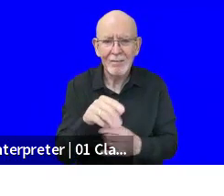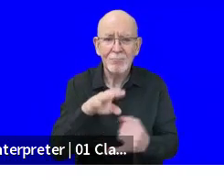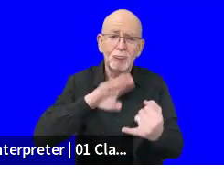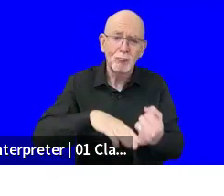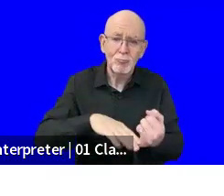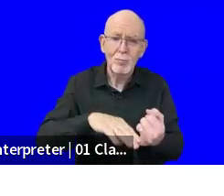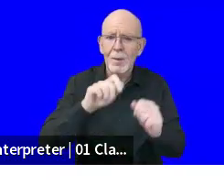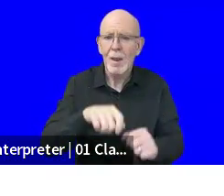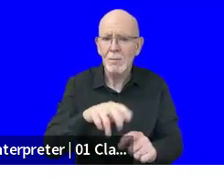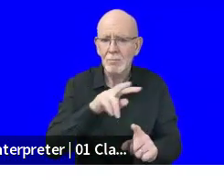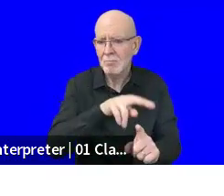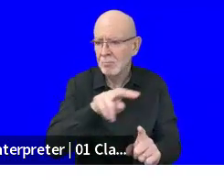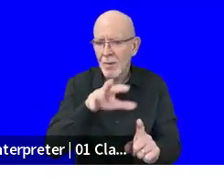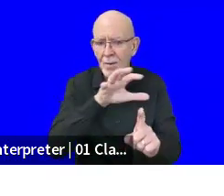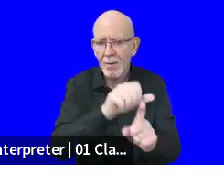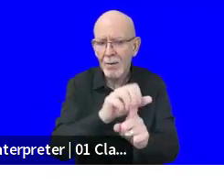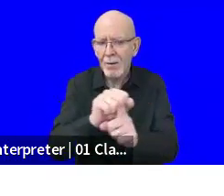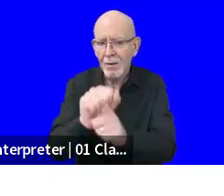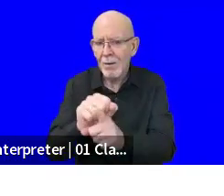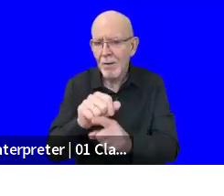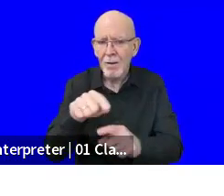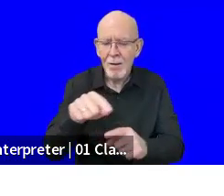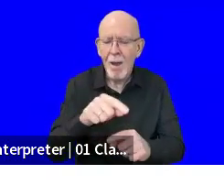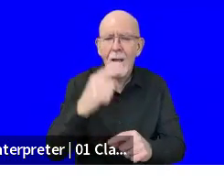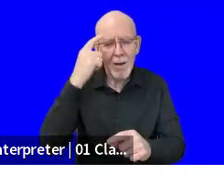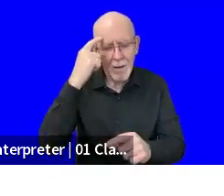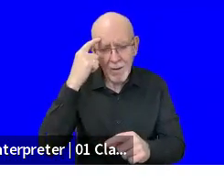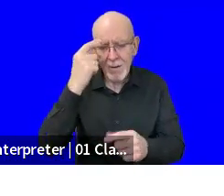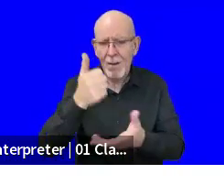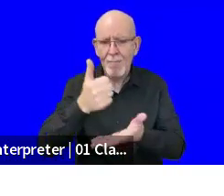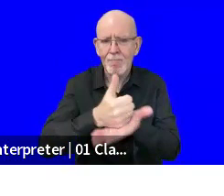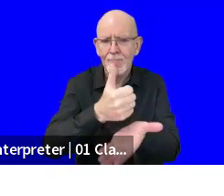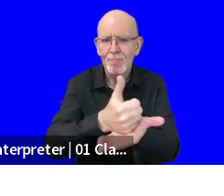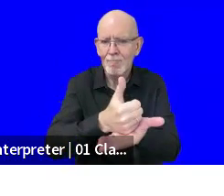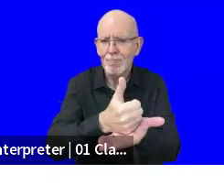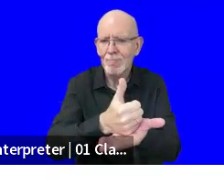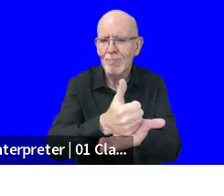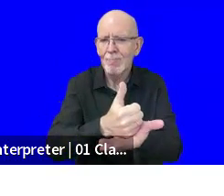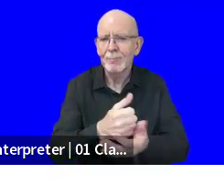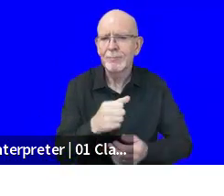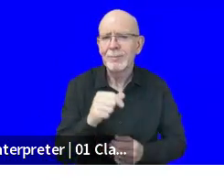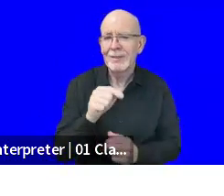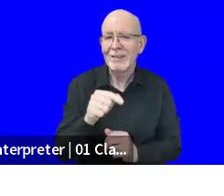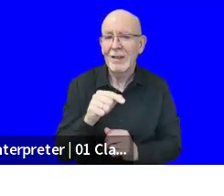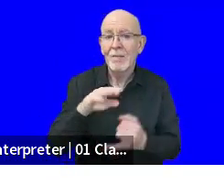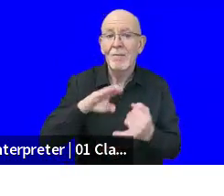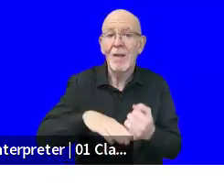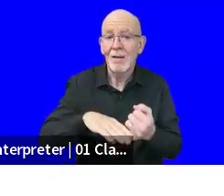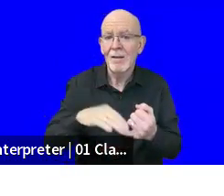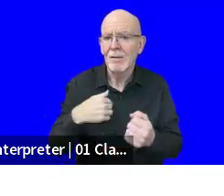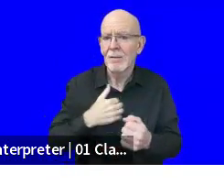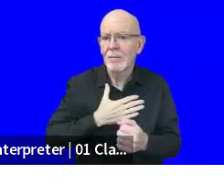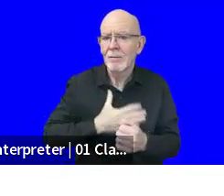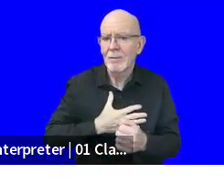to make some reflection and pose and understand how some questions can be